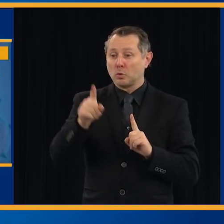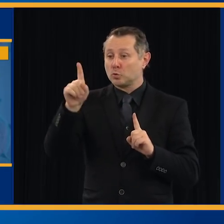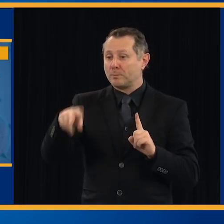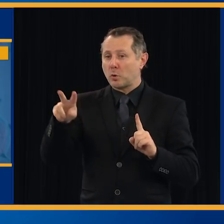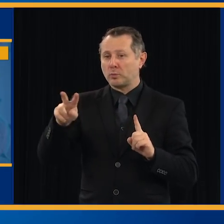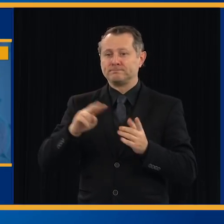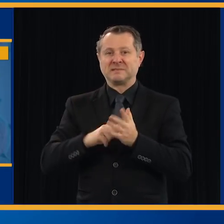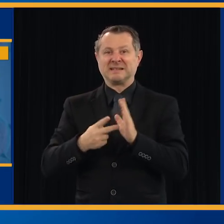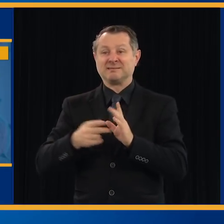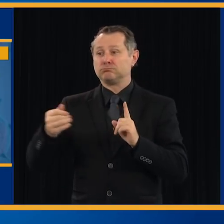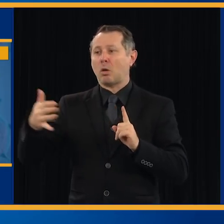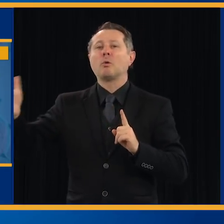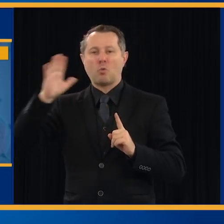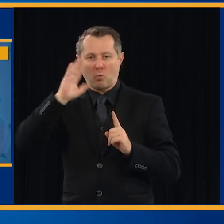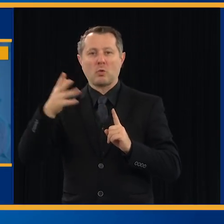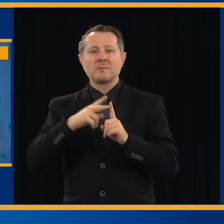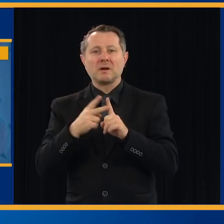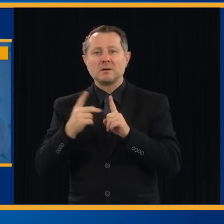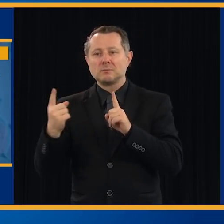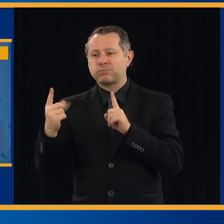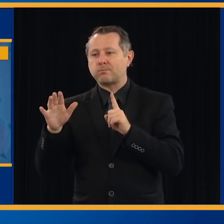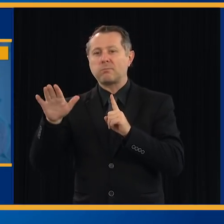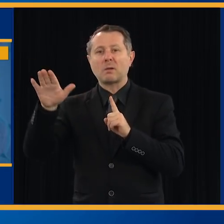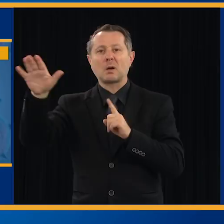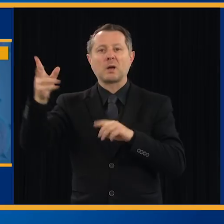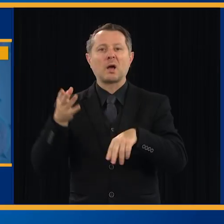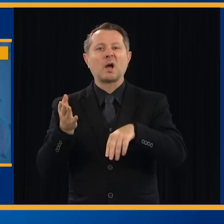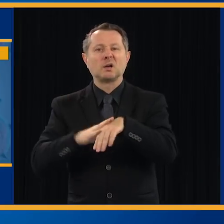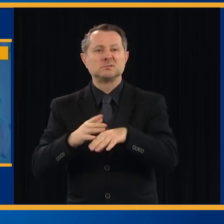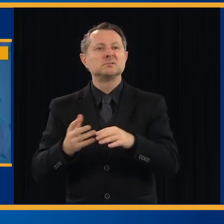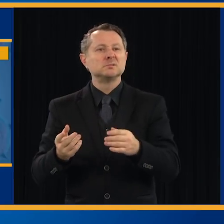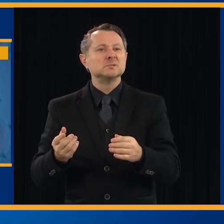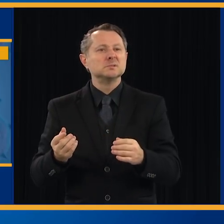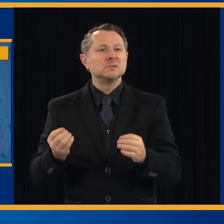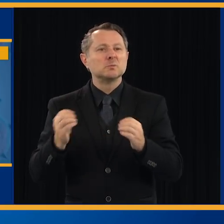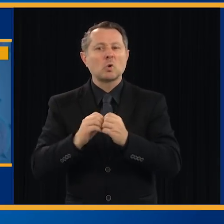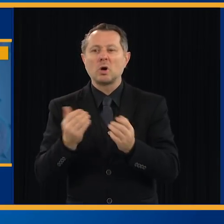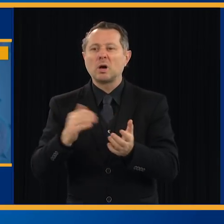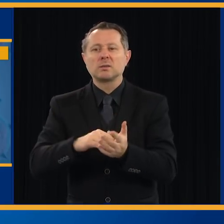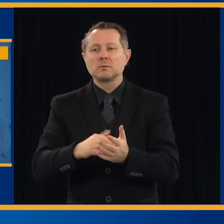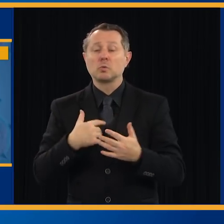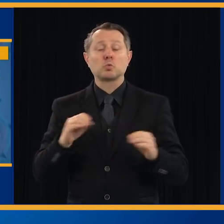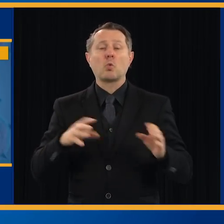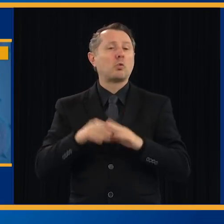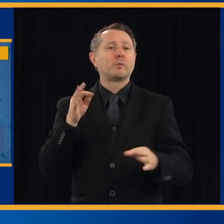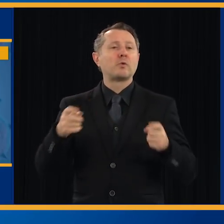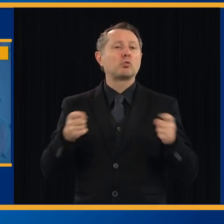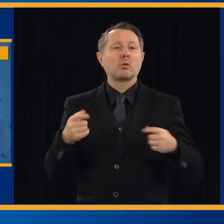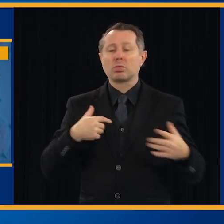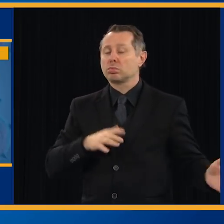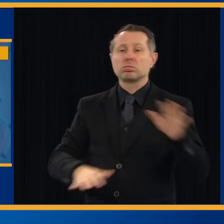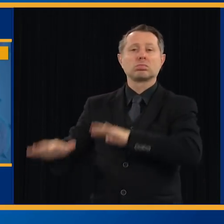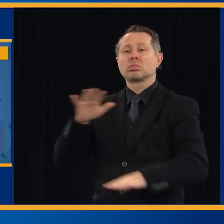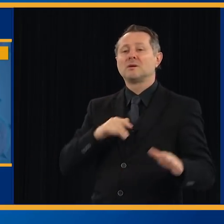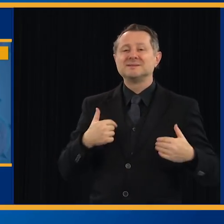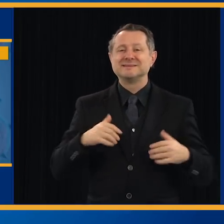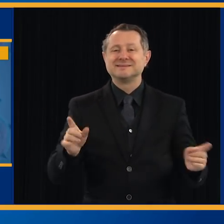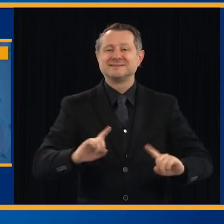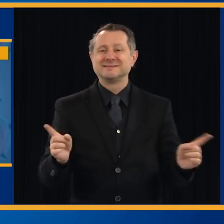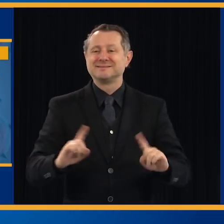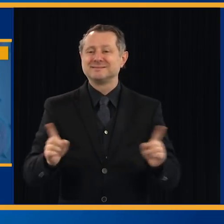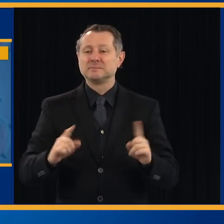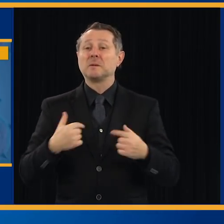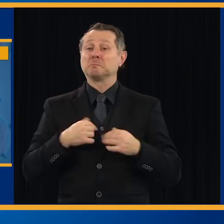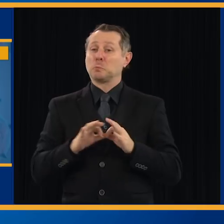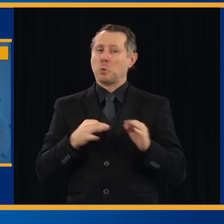increasing and is an epidemic and an outbreak and is out of control. So we have a very small margin of